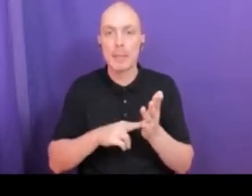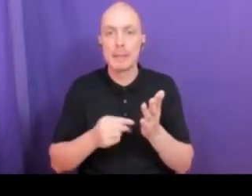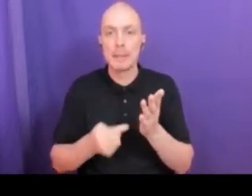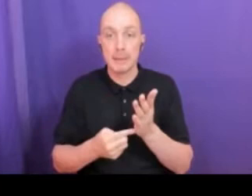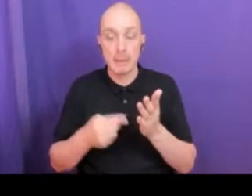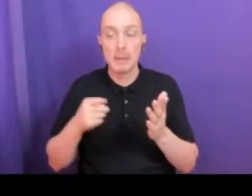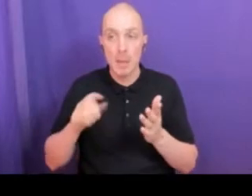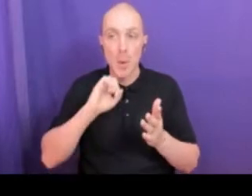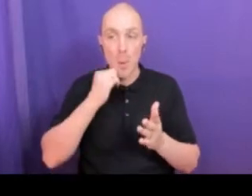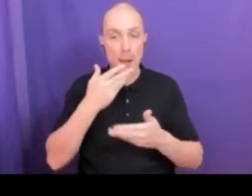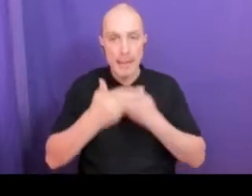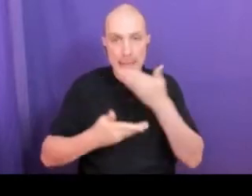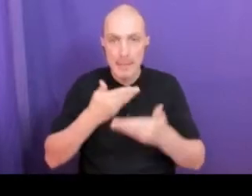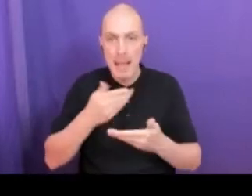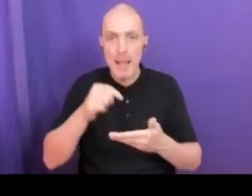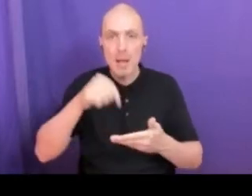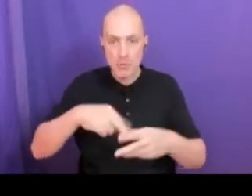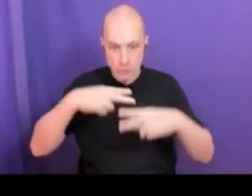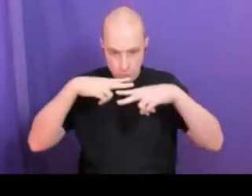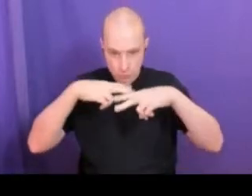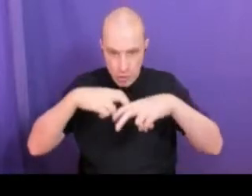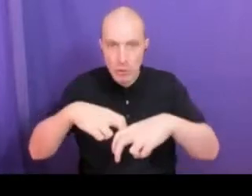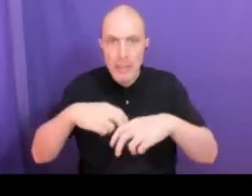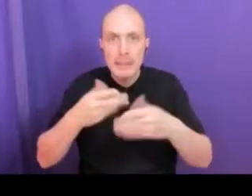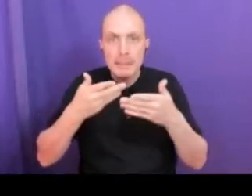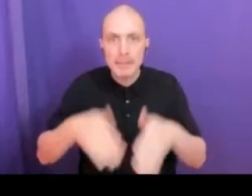year. Thank you.